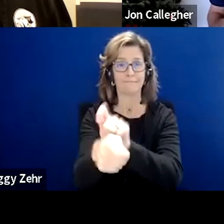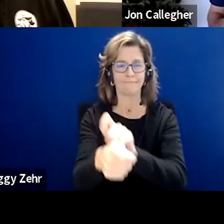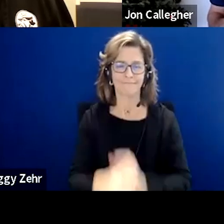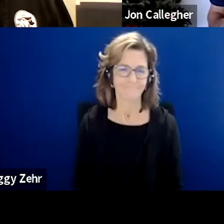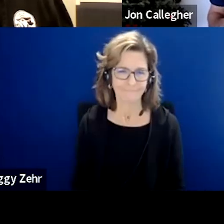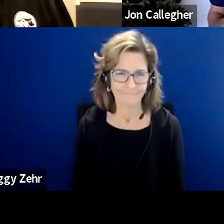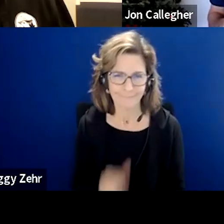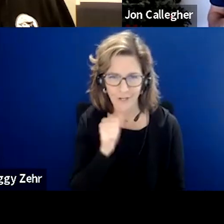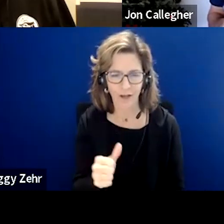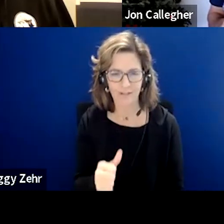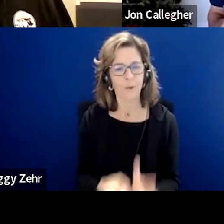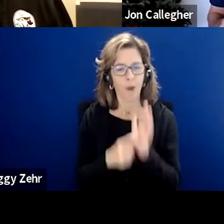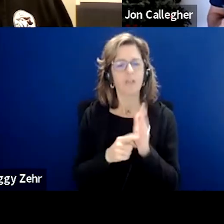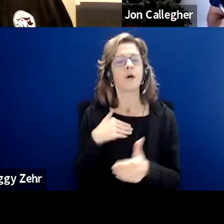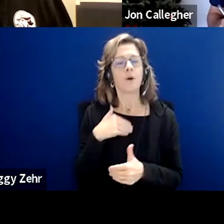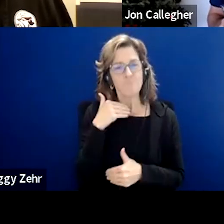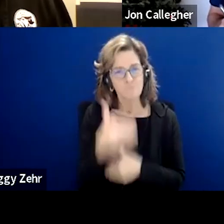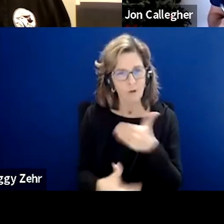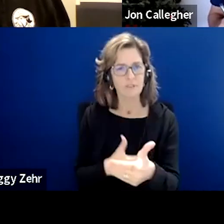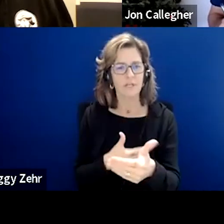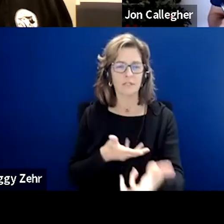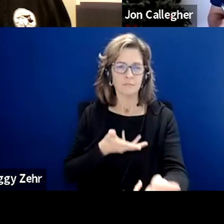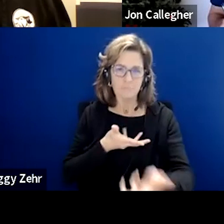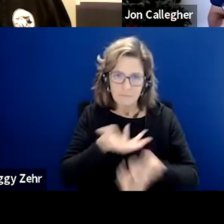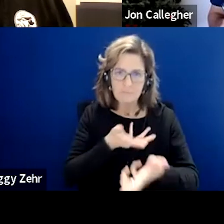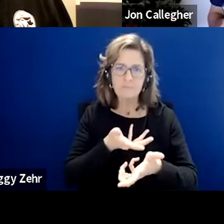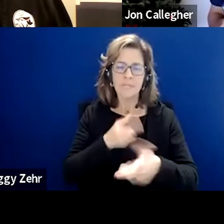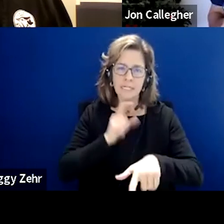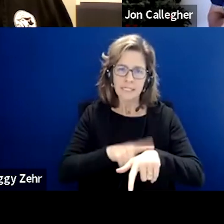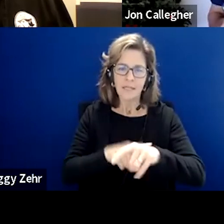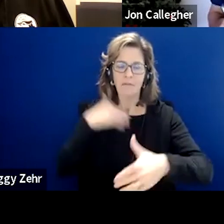I'll say a process, a conversation, and it's about